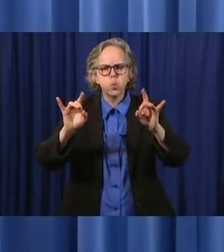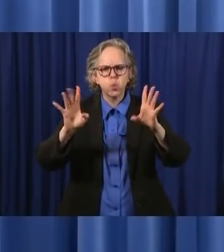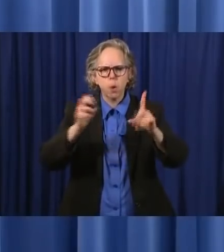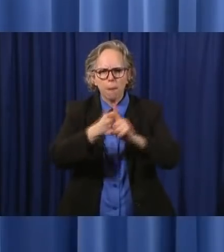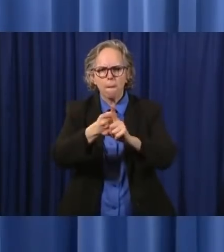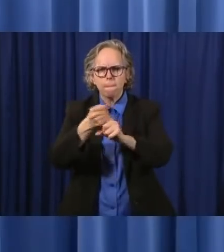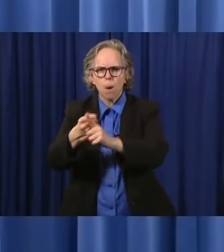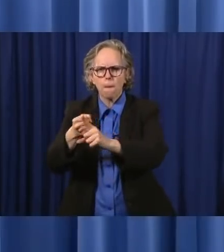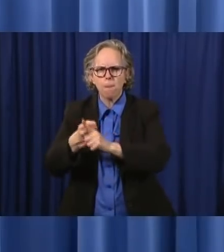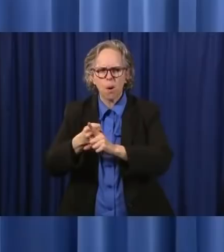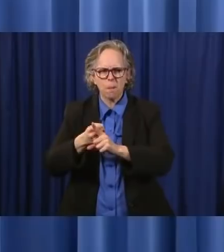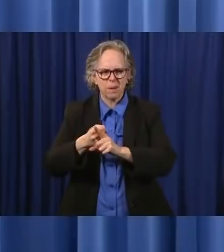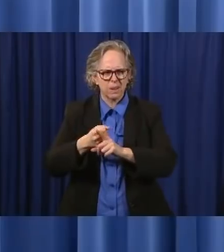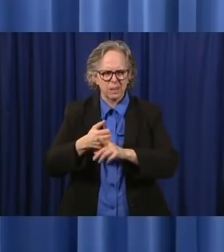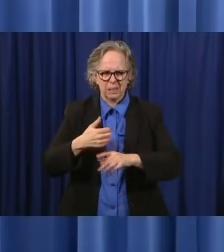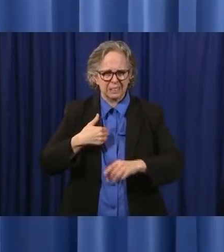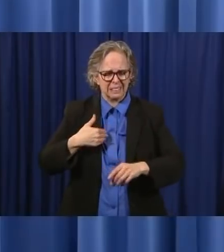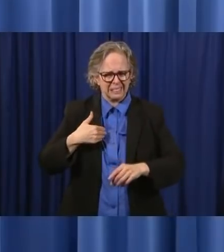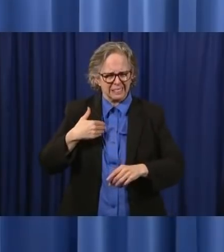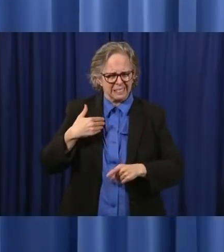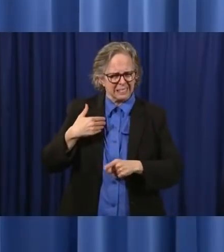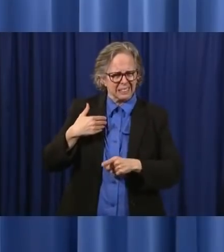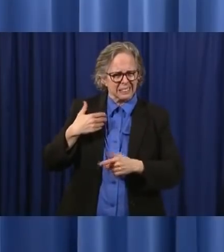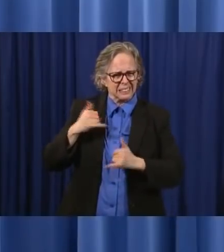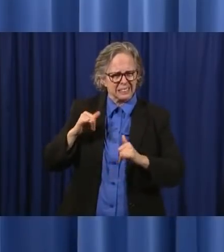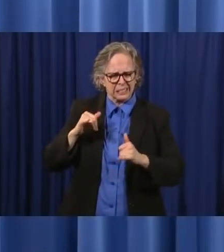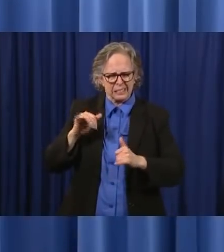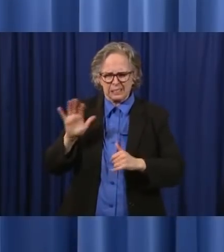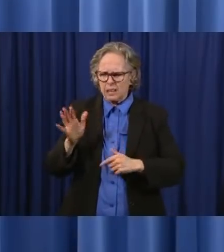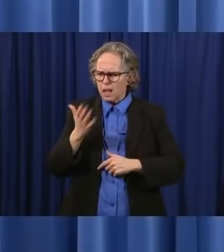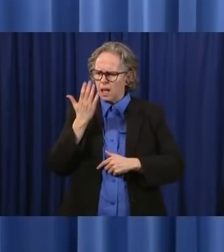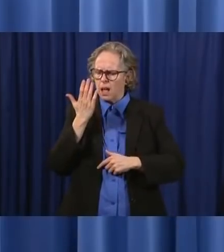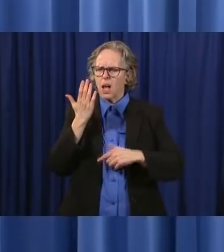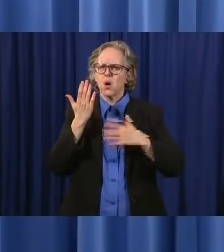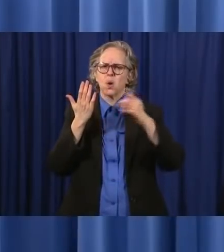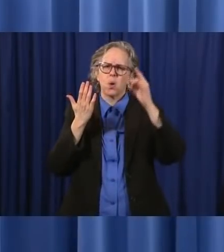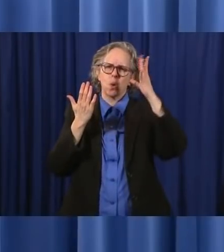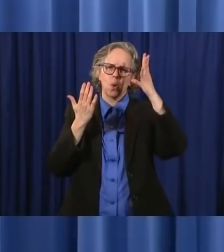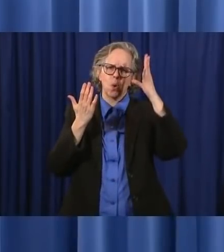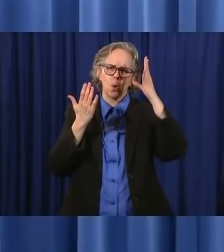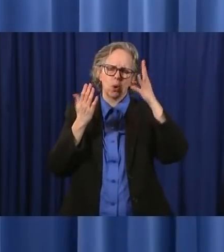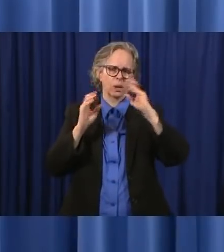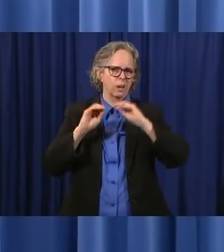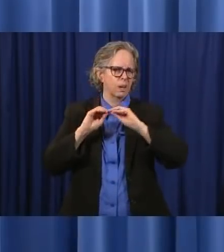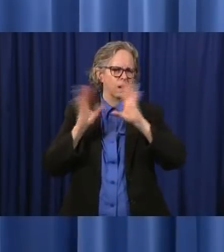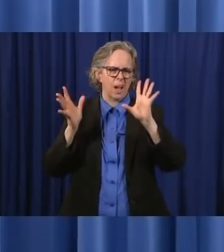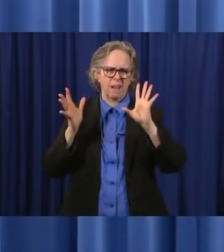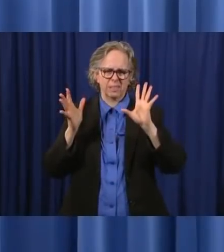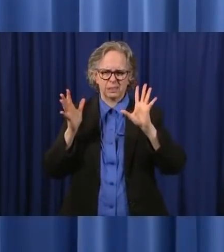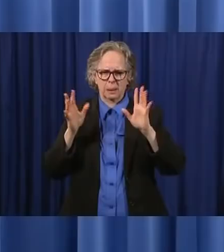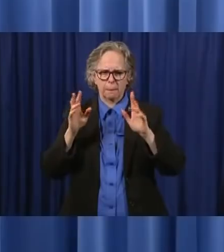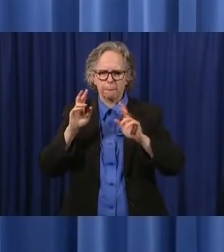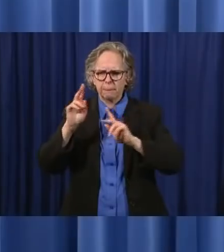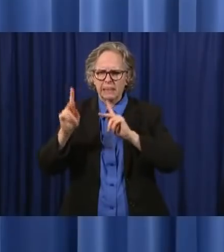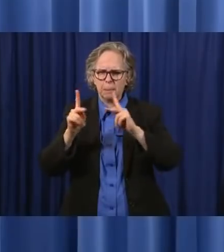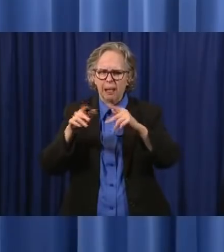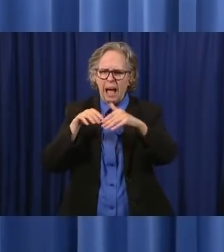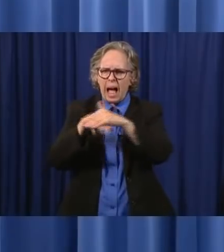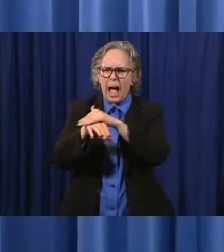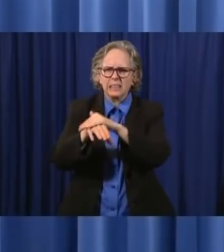And that is that we have health access challenges in the African